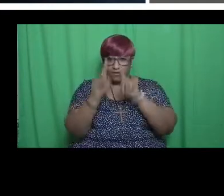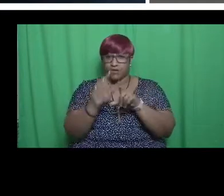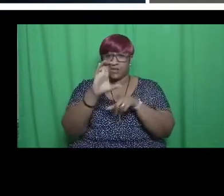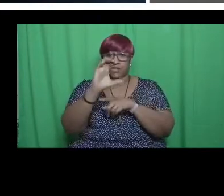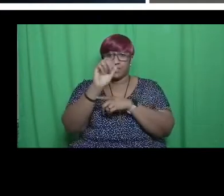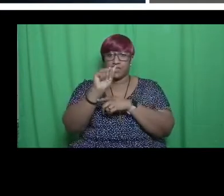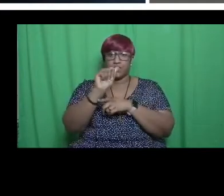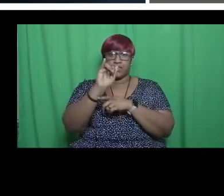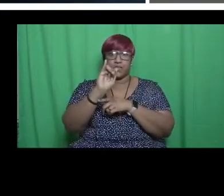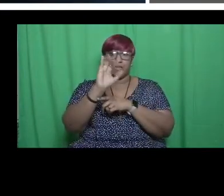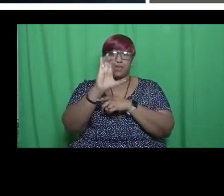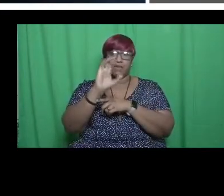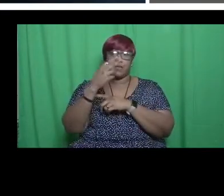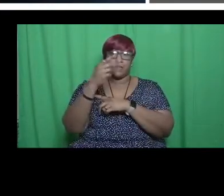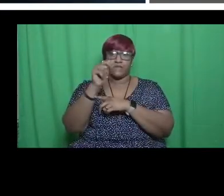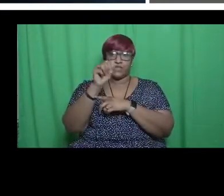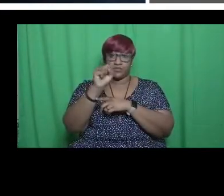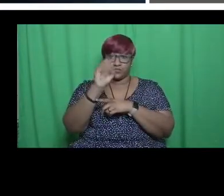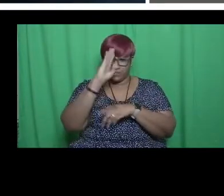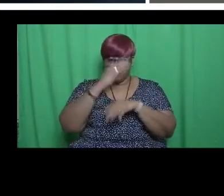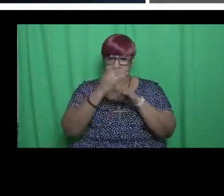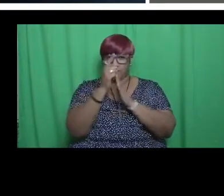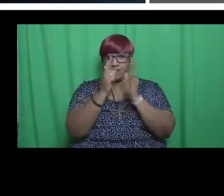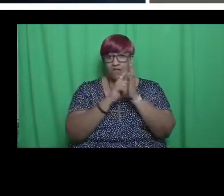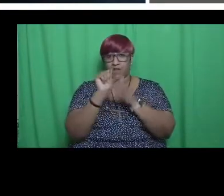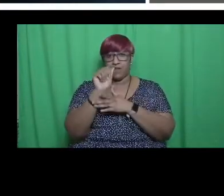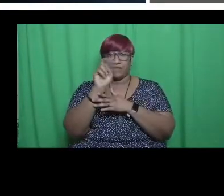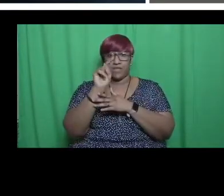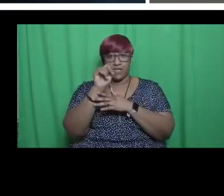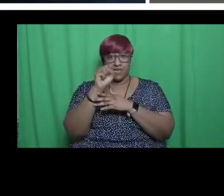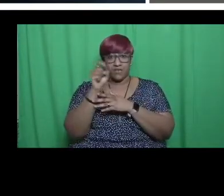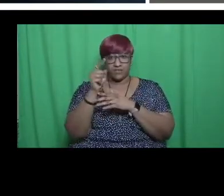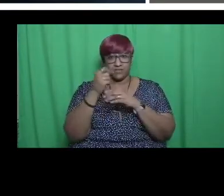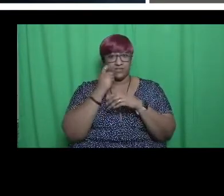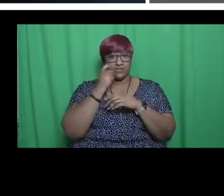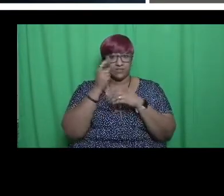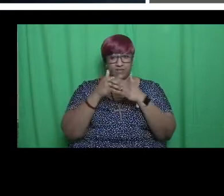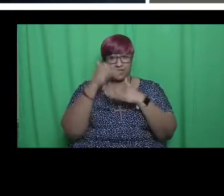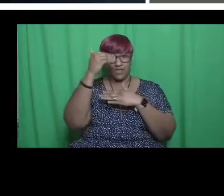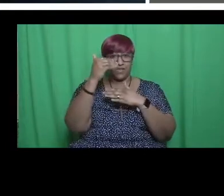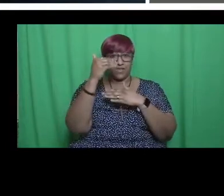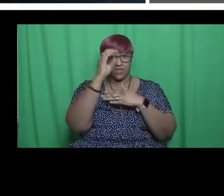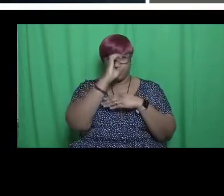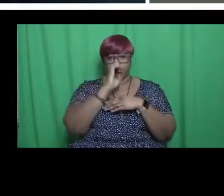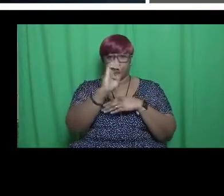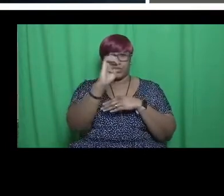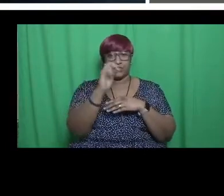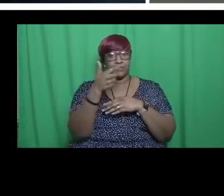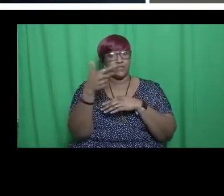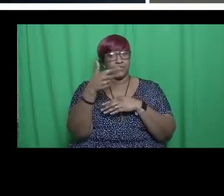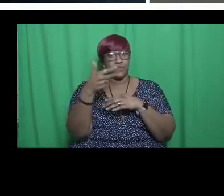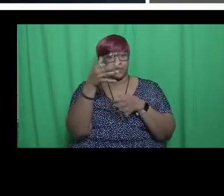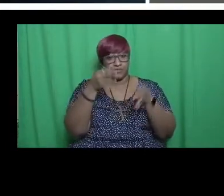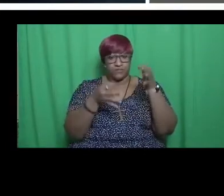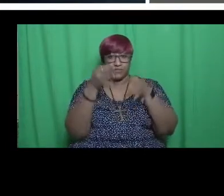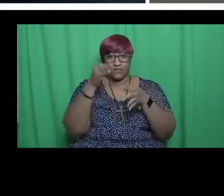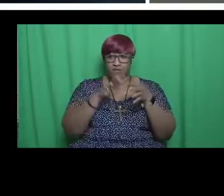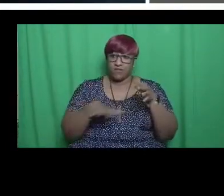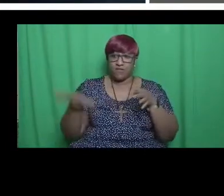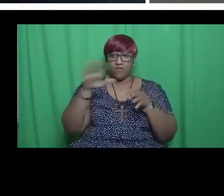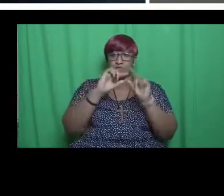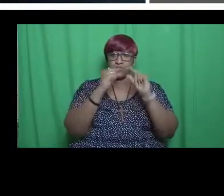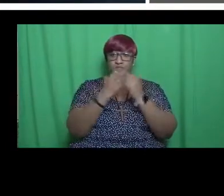Caiaphas, who was the son-in-law of Annas and who was the current high priest. And then the third Jewish trial was before the whole jury called